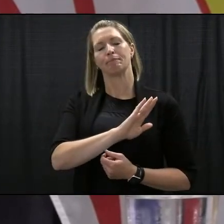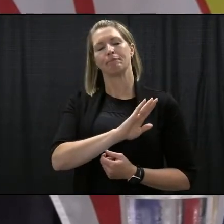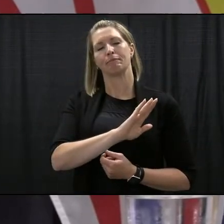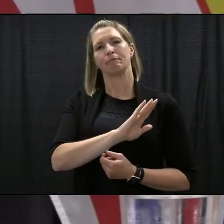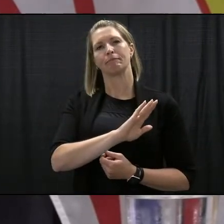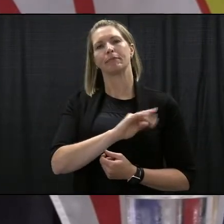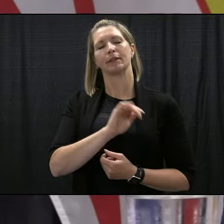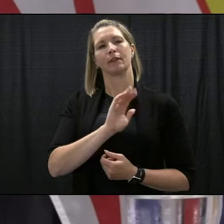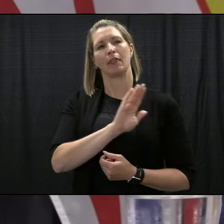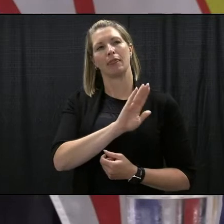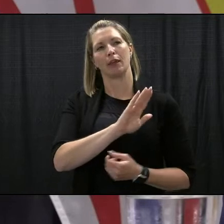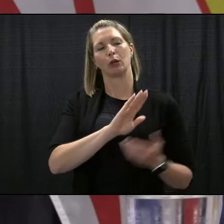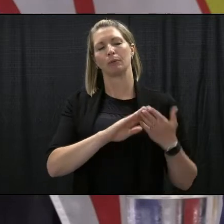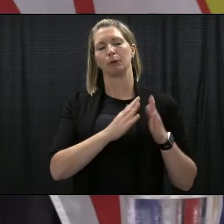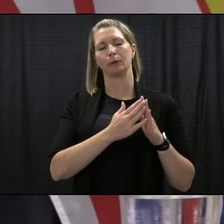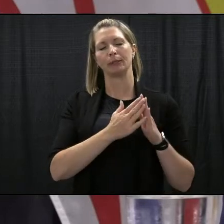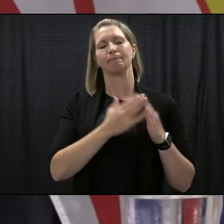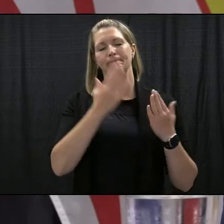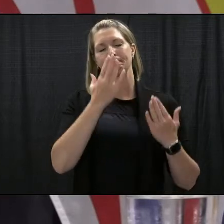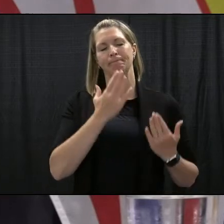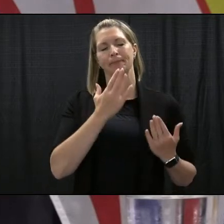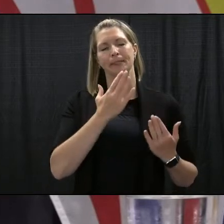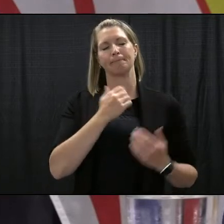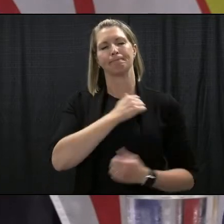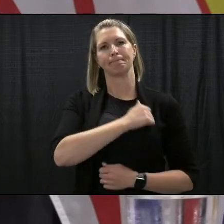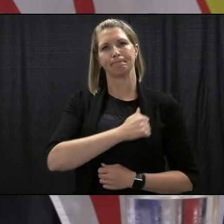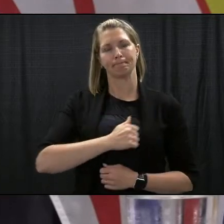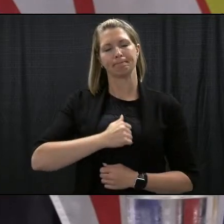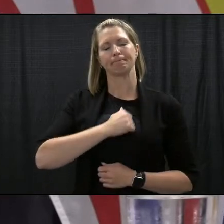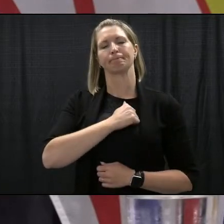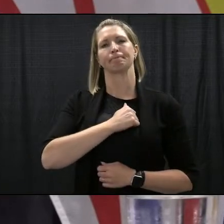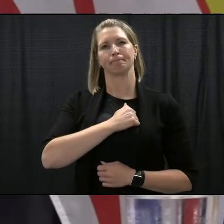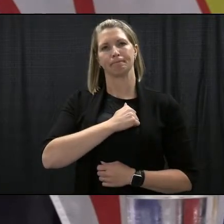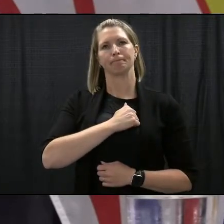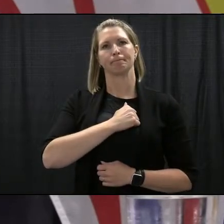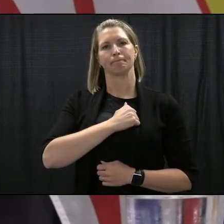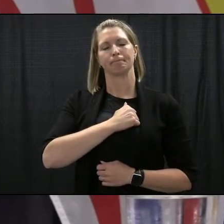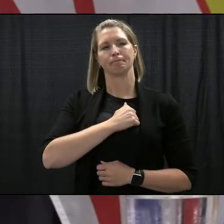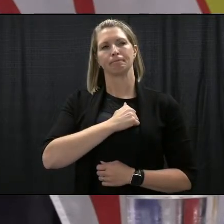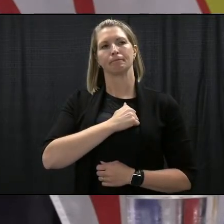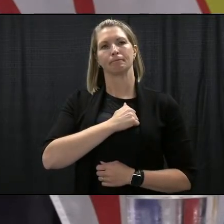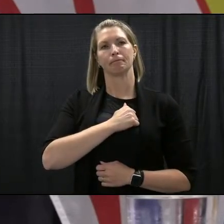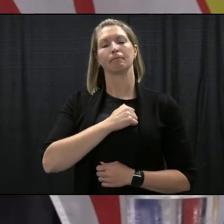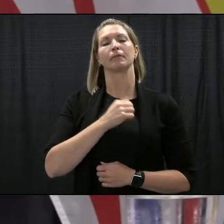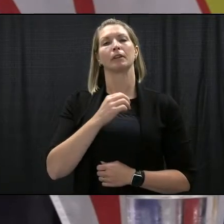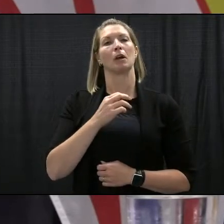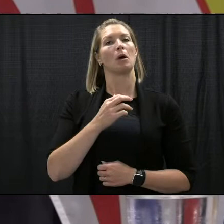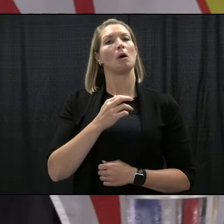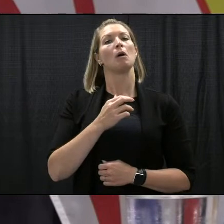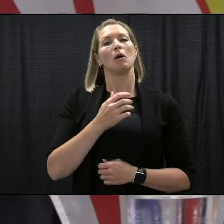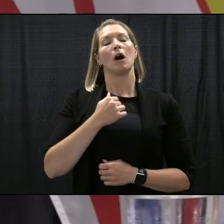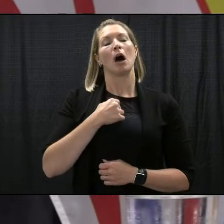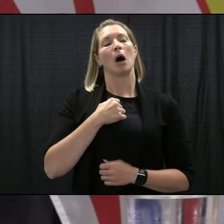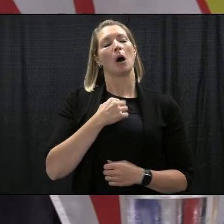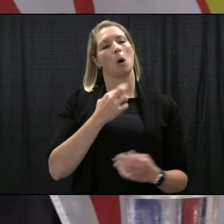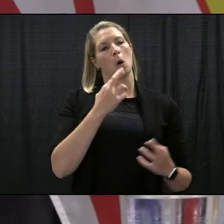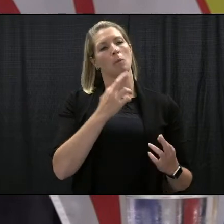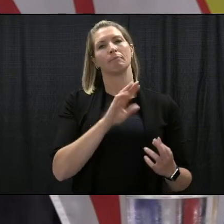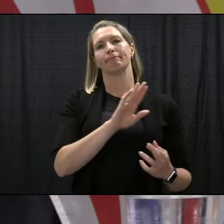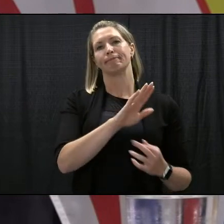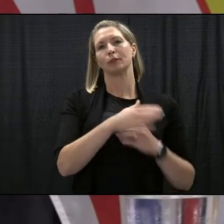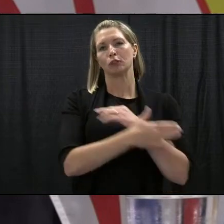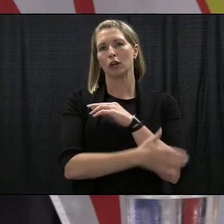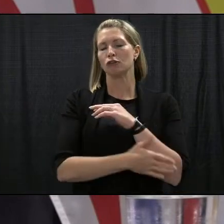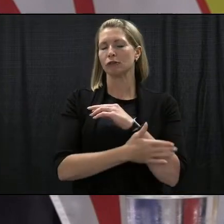Haitian population. I wish them all a very safe return to normal, a